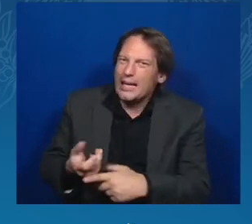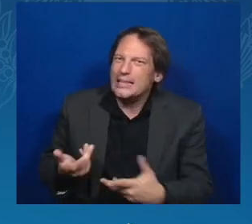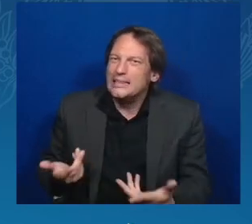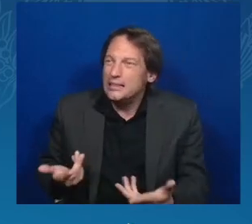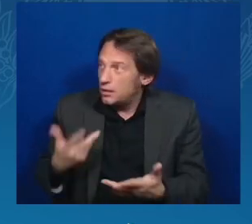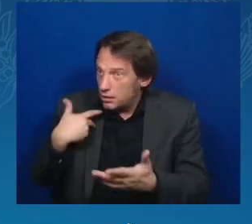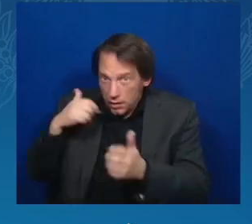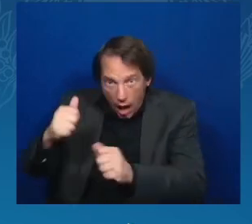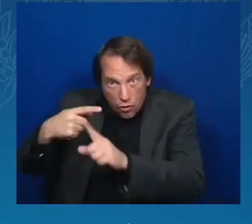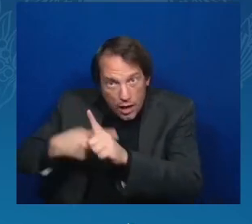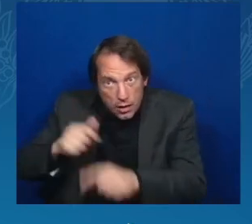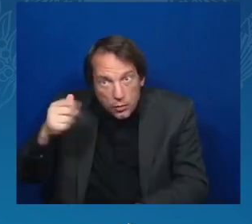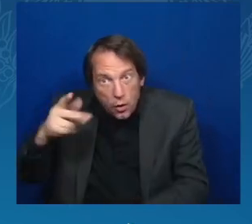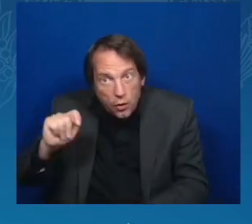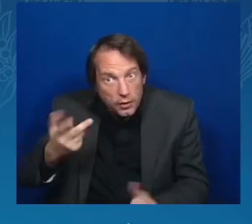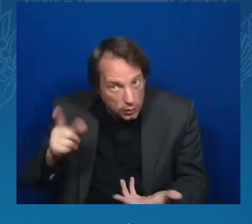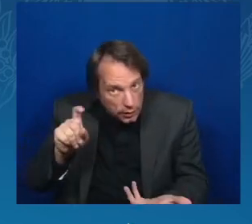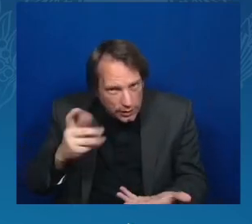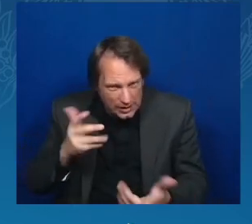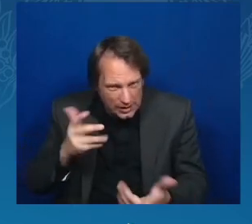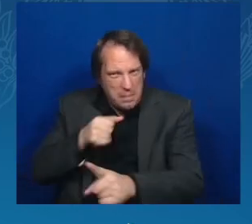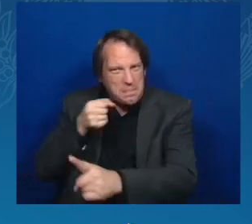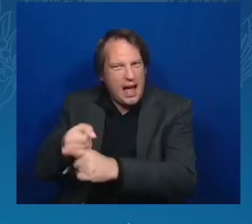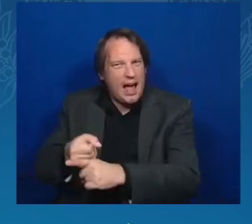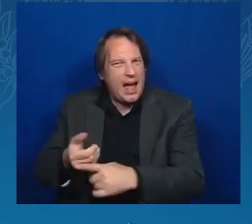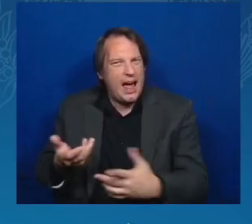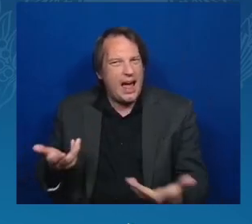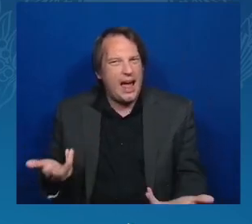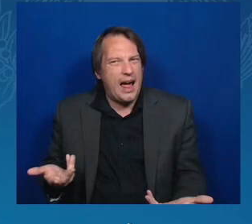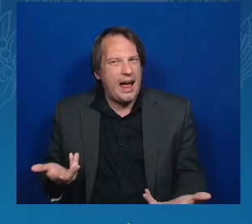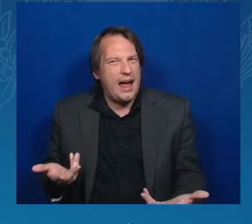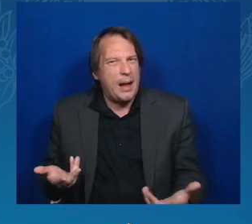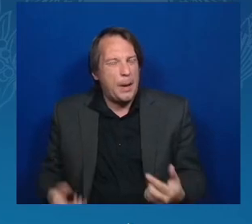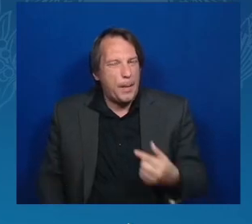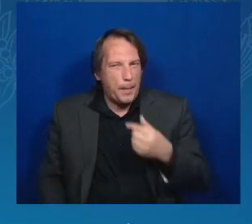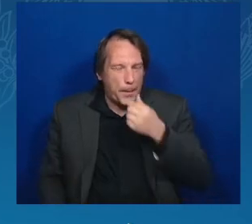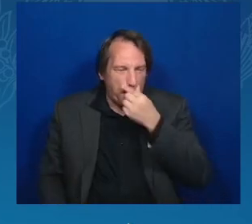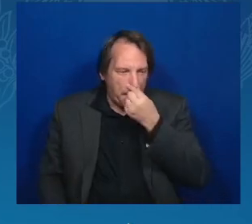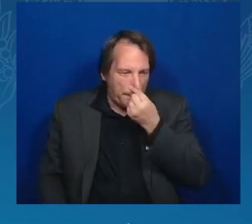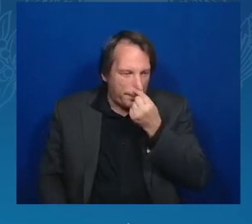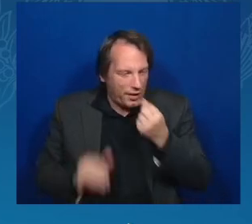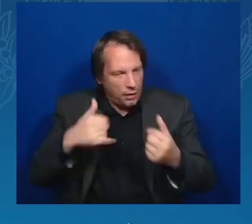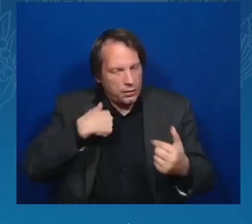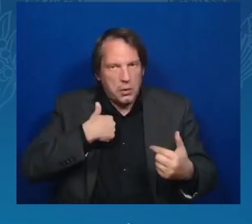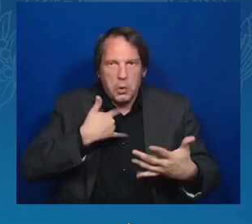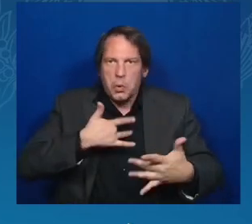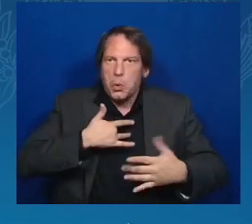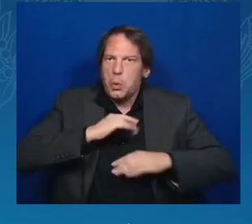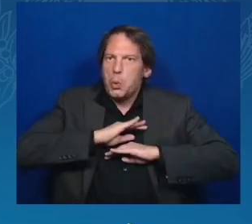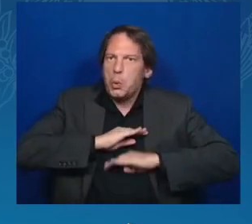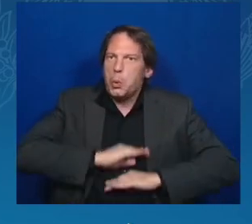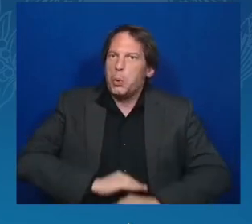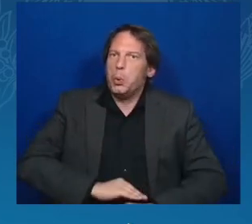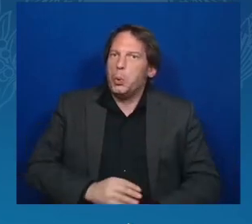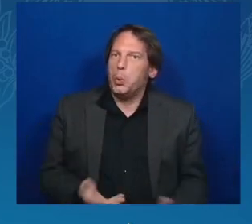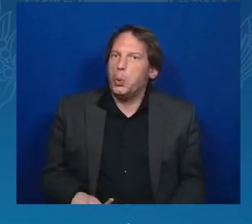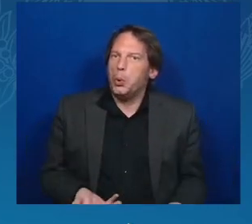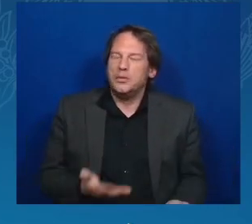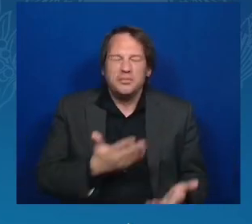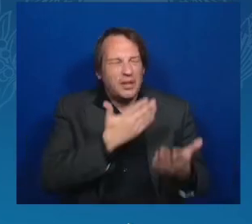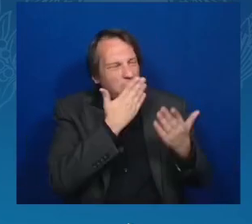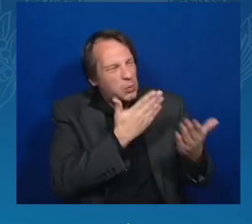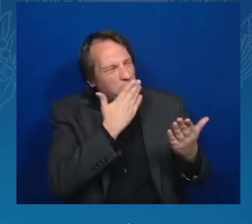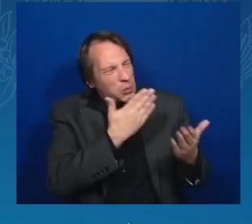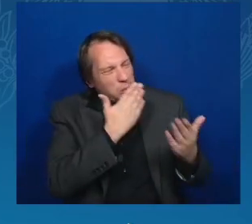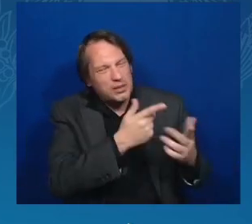that it's relief. It is debt relief. And thank you so much, Vice President Harris, and